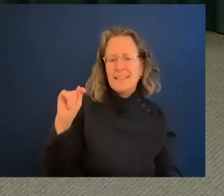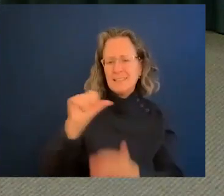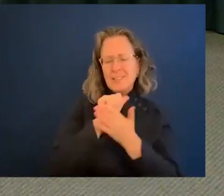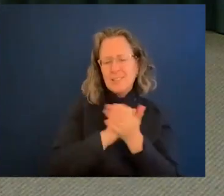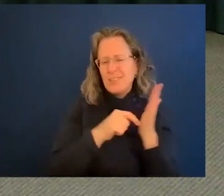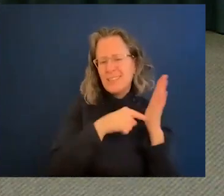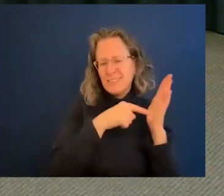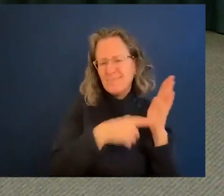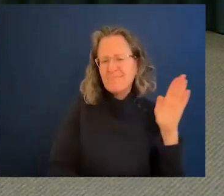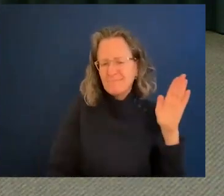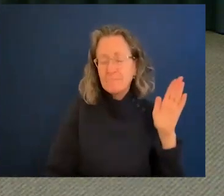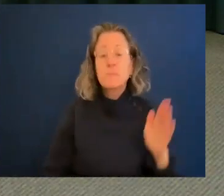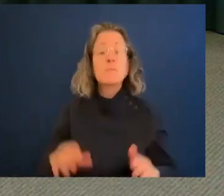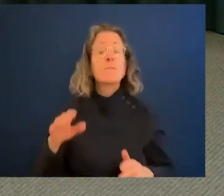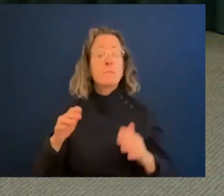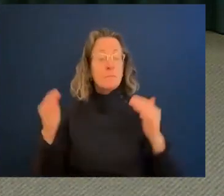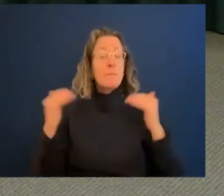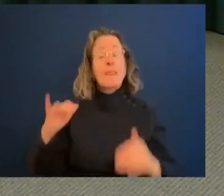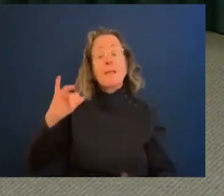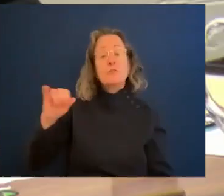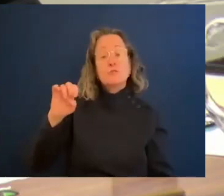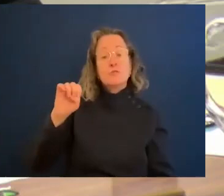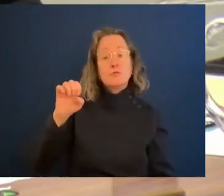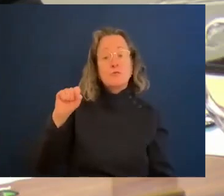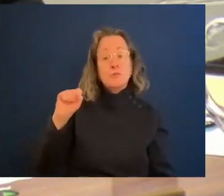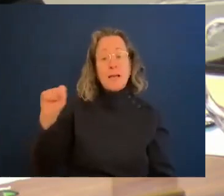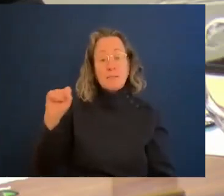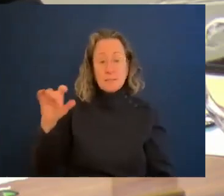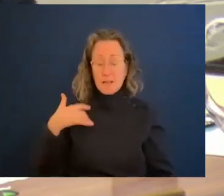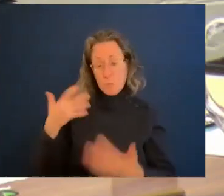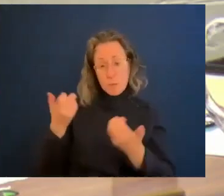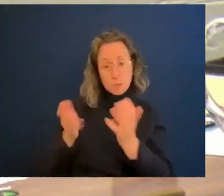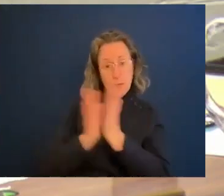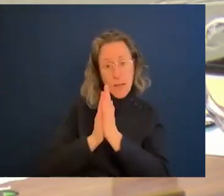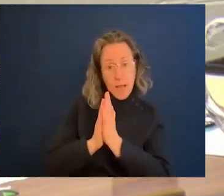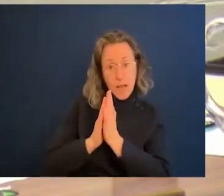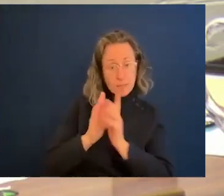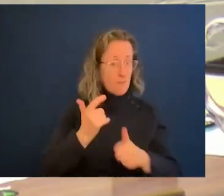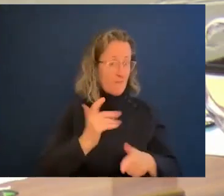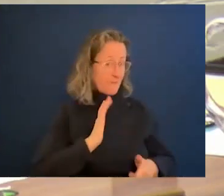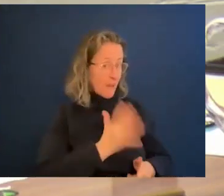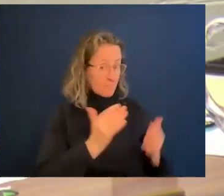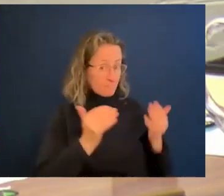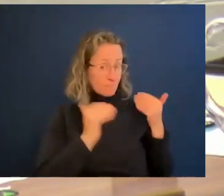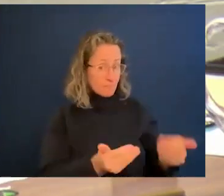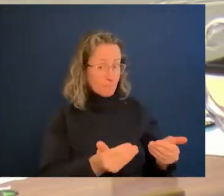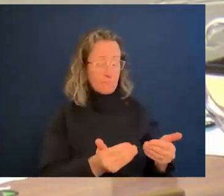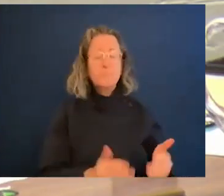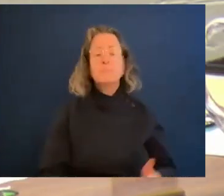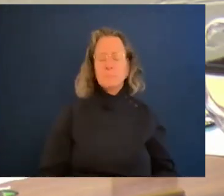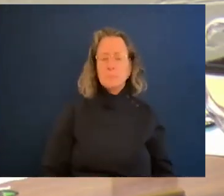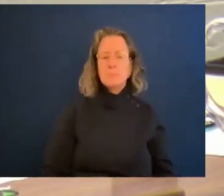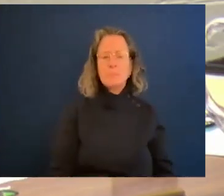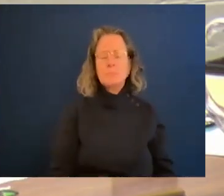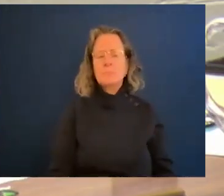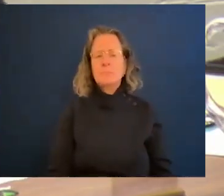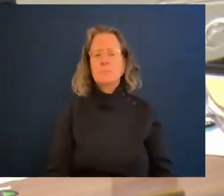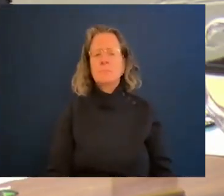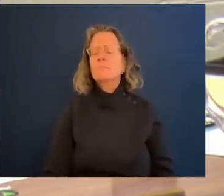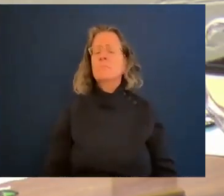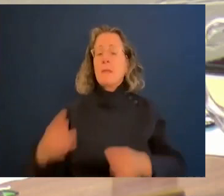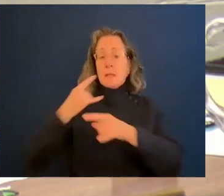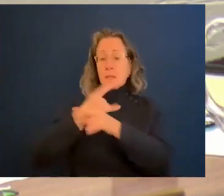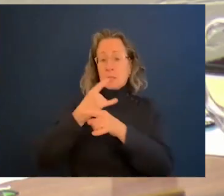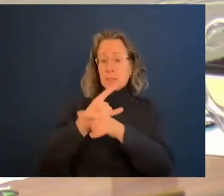have another process question absolutely you know I love them yeah um I think it's typical that we don't put liquor